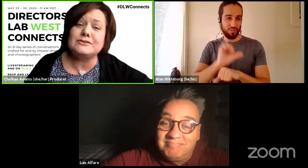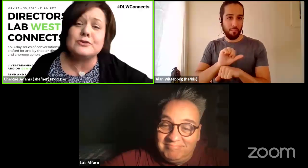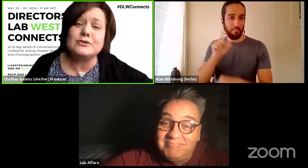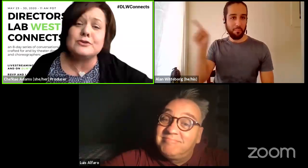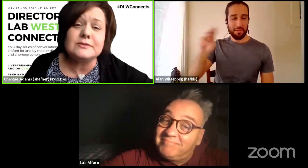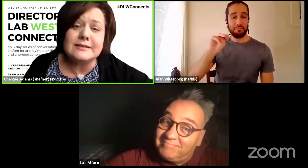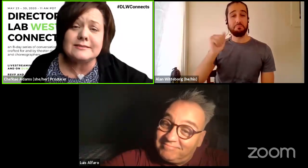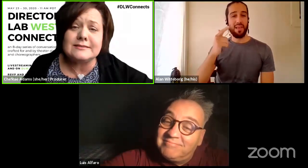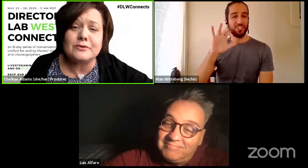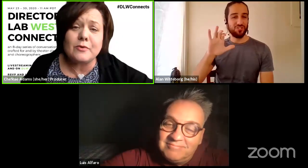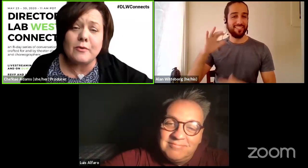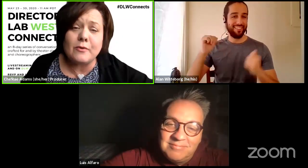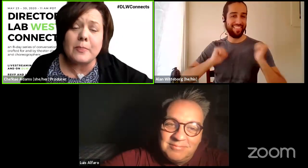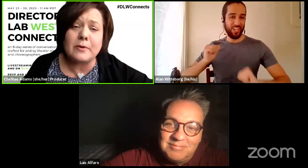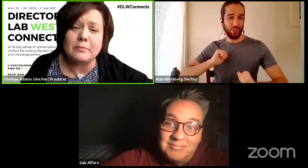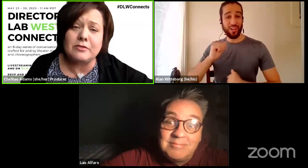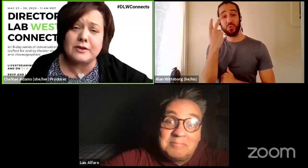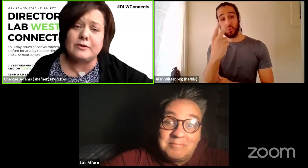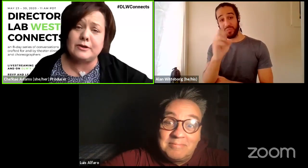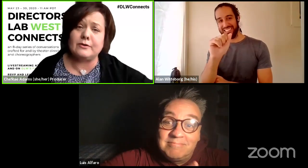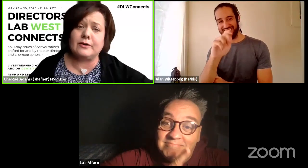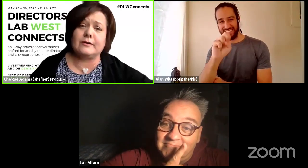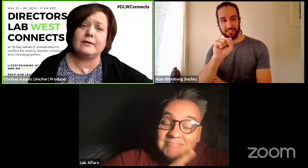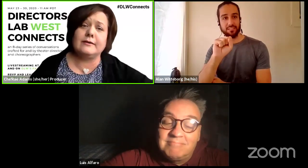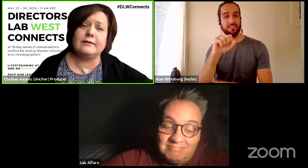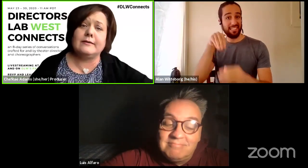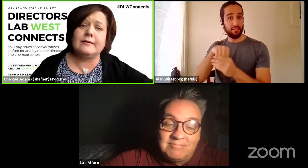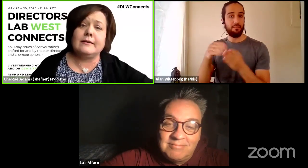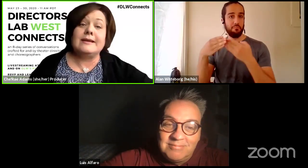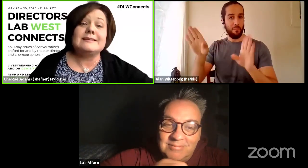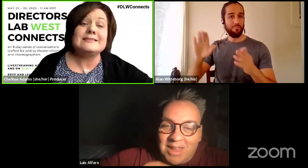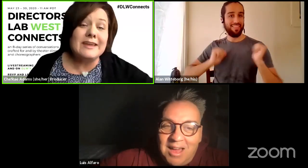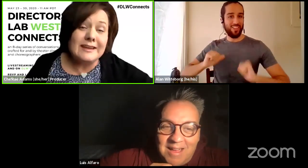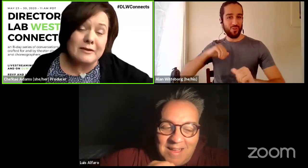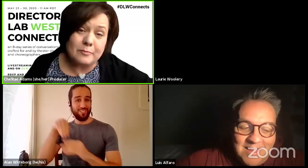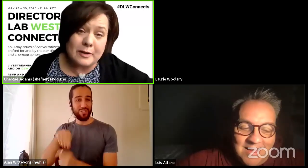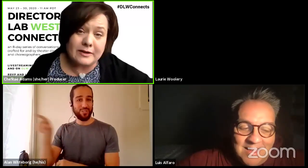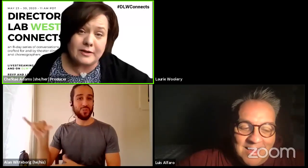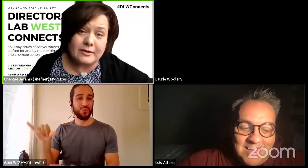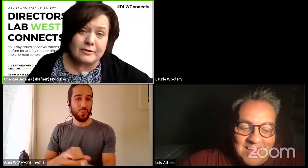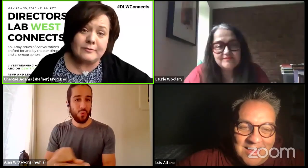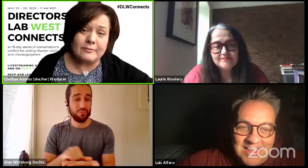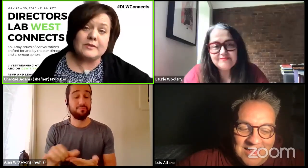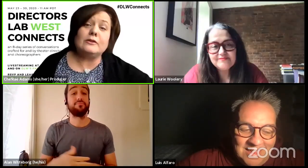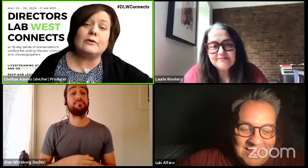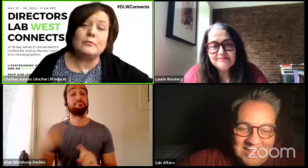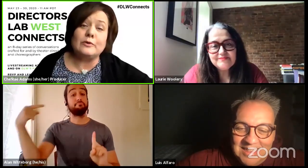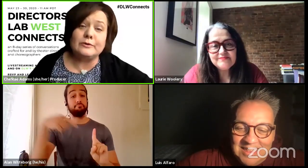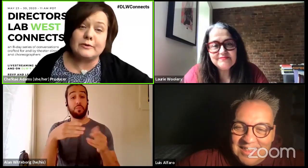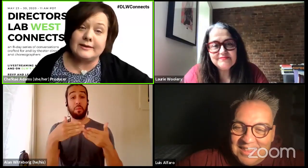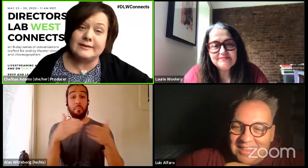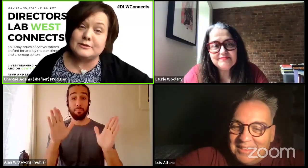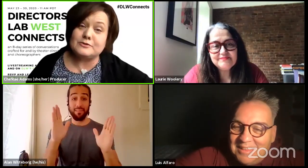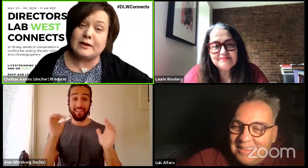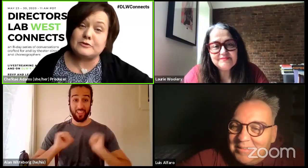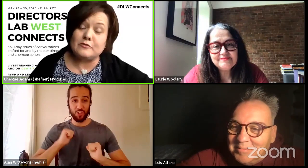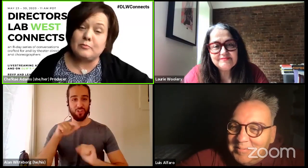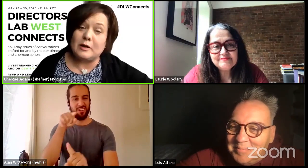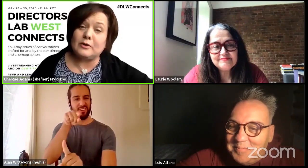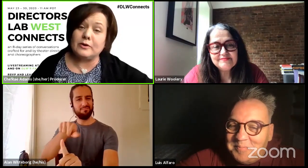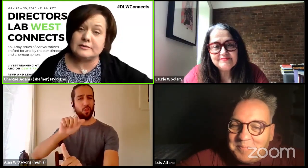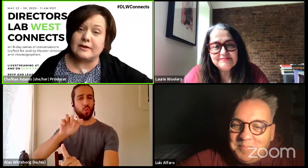and 2 seasons in a row at the Public Theater in New York. Speaking of the Public Theater, Laurie Woolery is the